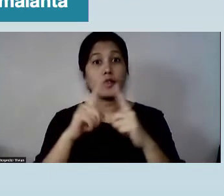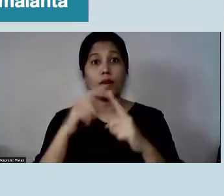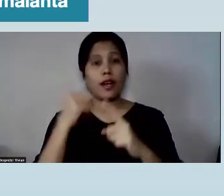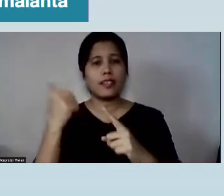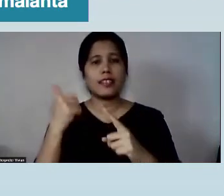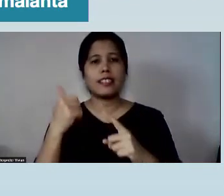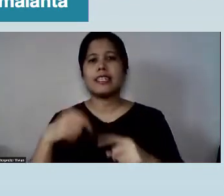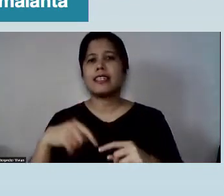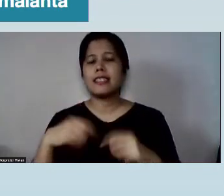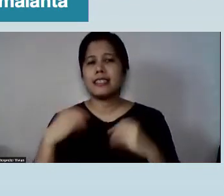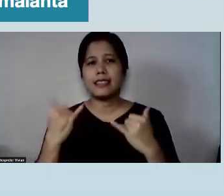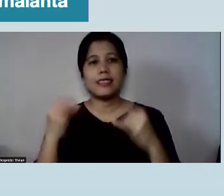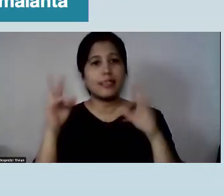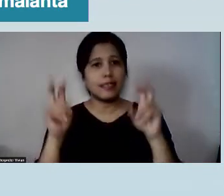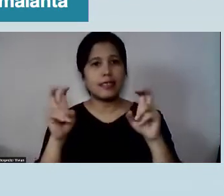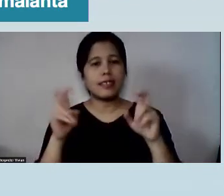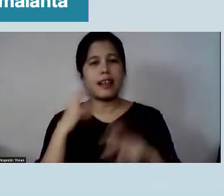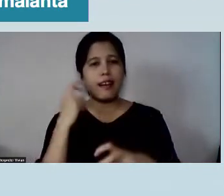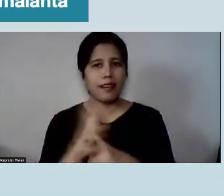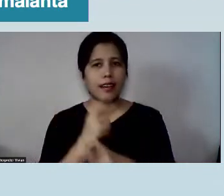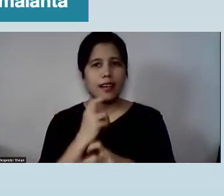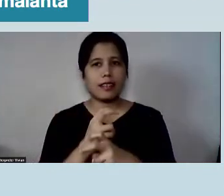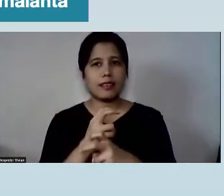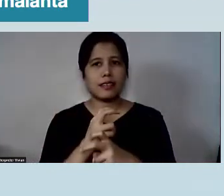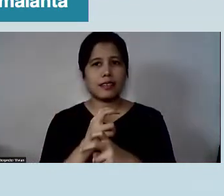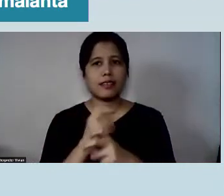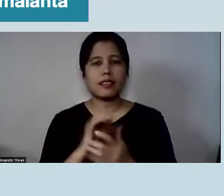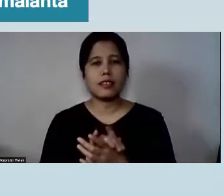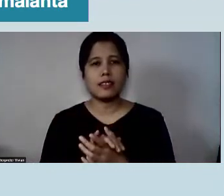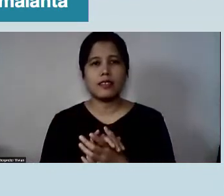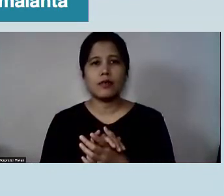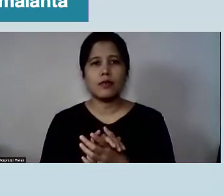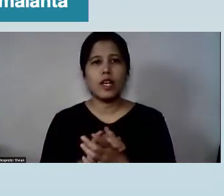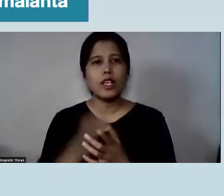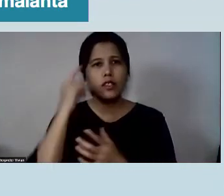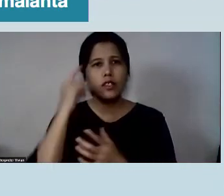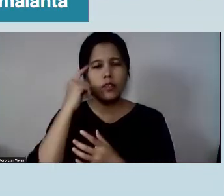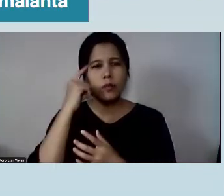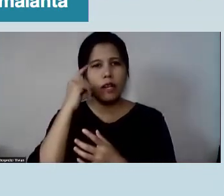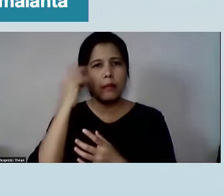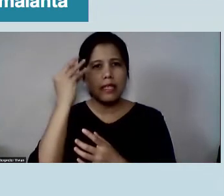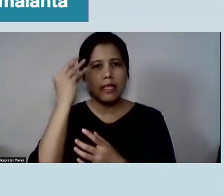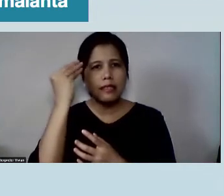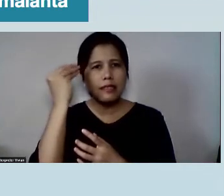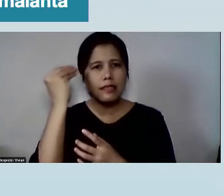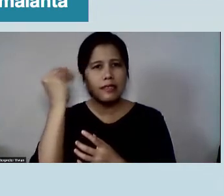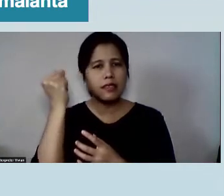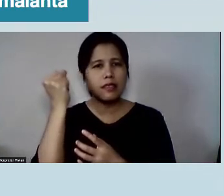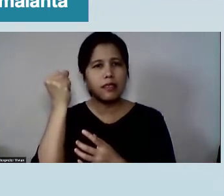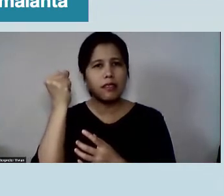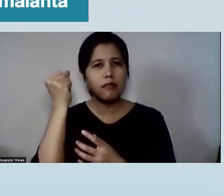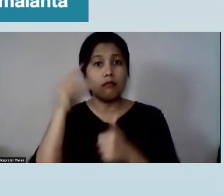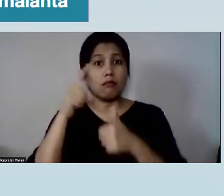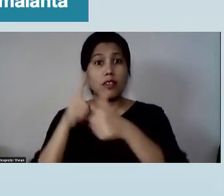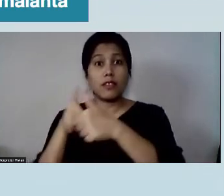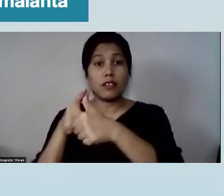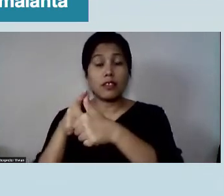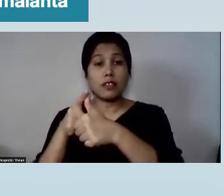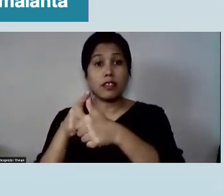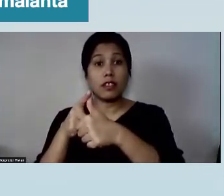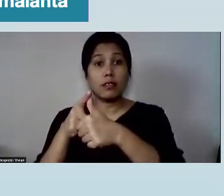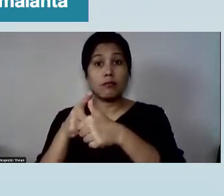na hirap. Gusto mo kasi matatanggal na yung trend of thought mo pag naunang magsalita yung isa. So gusto